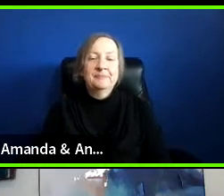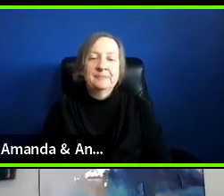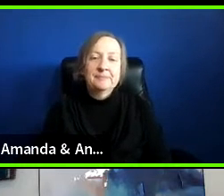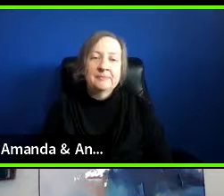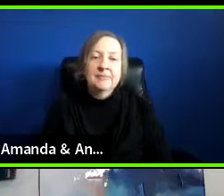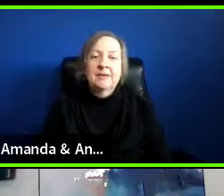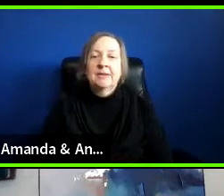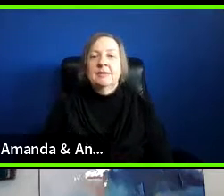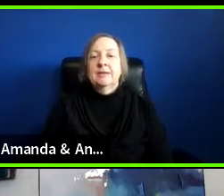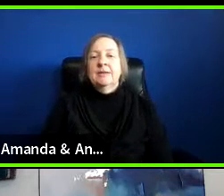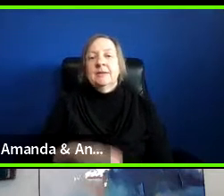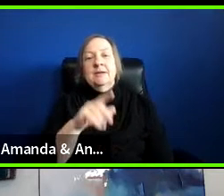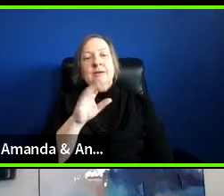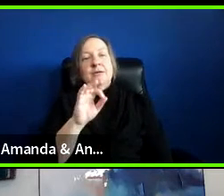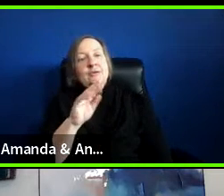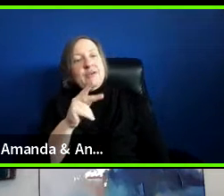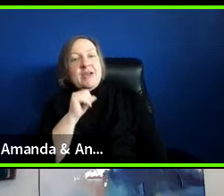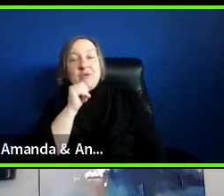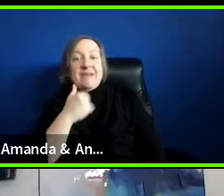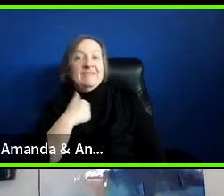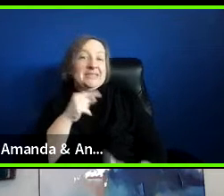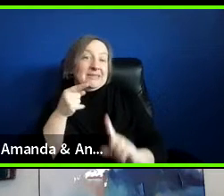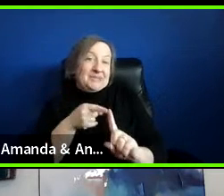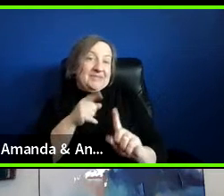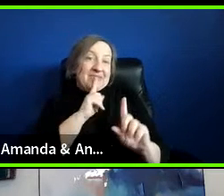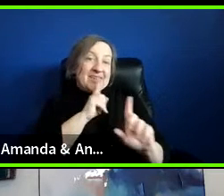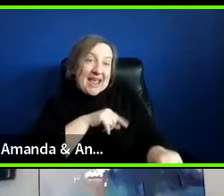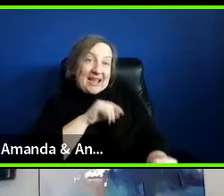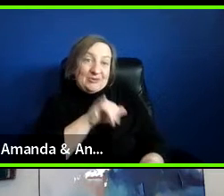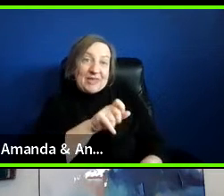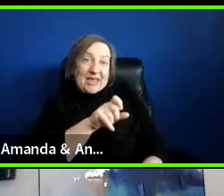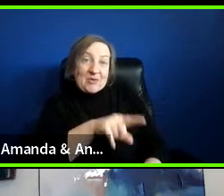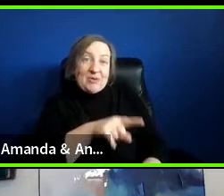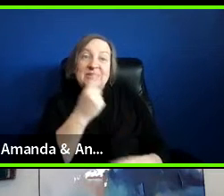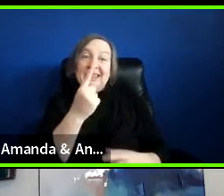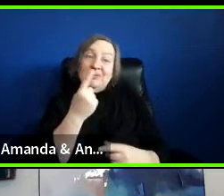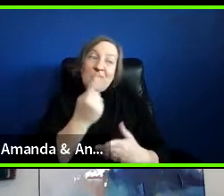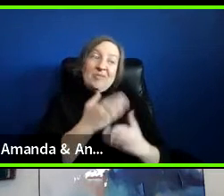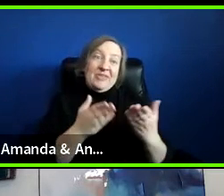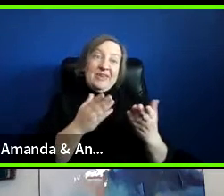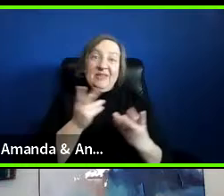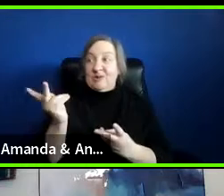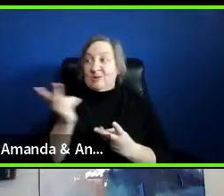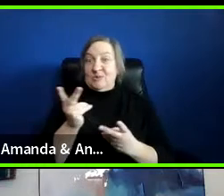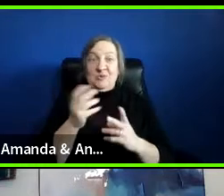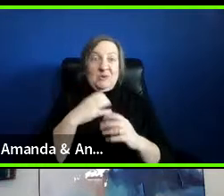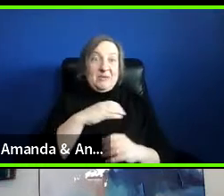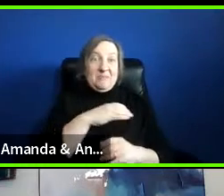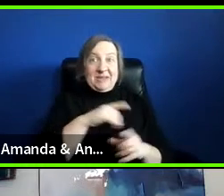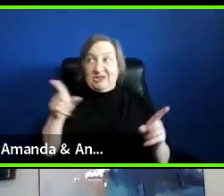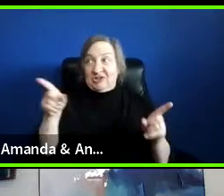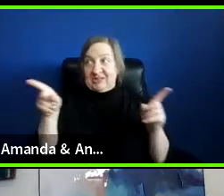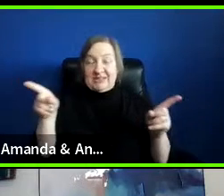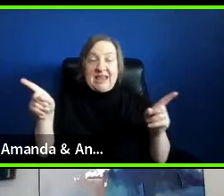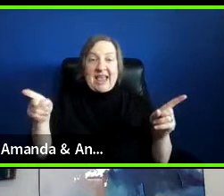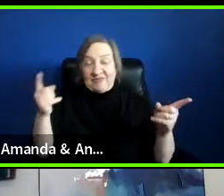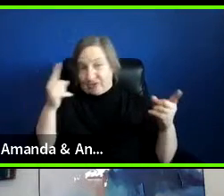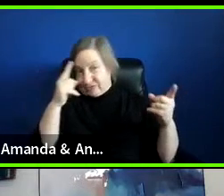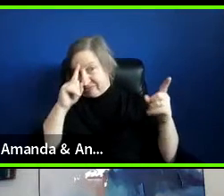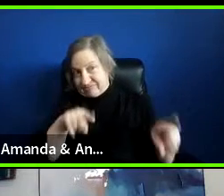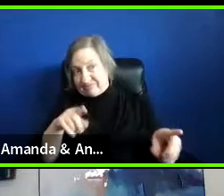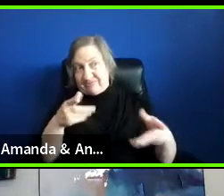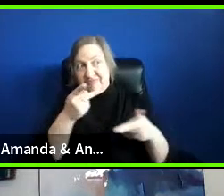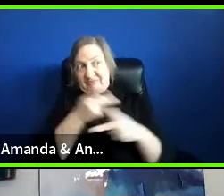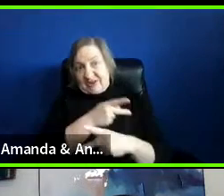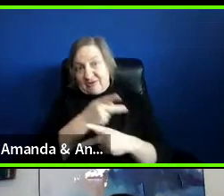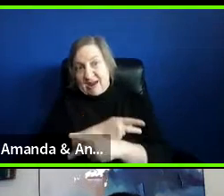Yeah, I don't have a specific answer to that question, but that is one of the things that the two commissions have to really look into is as I mentioned, we